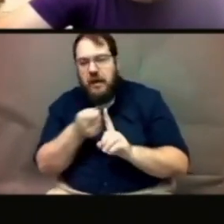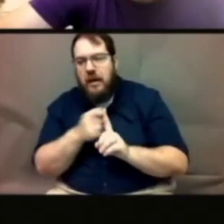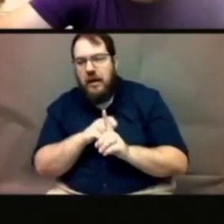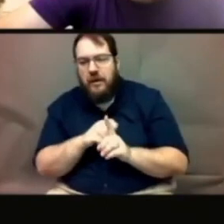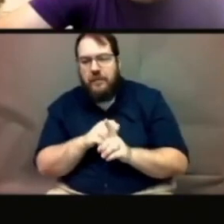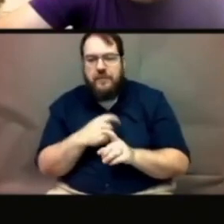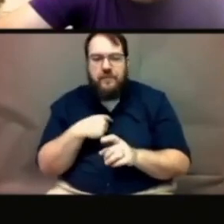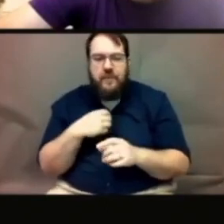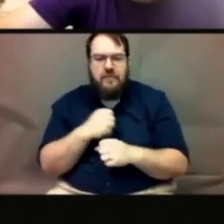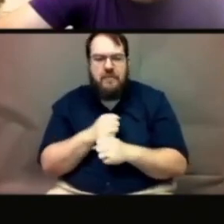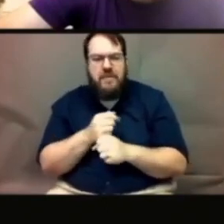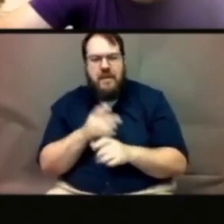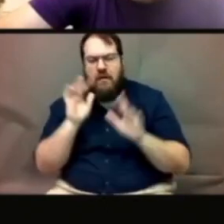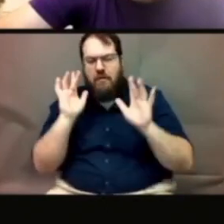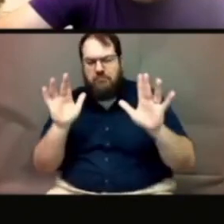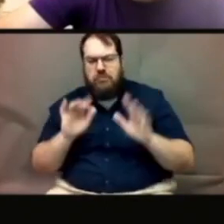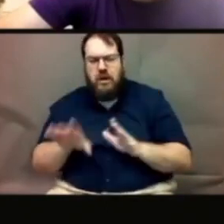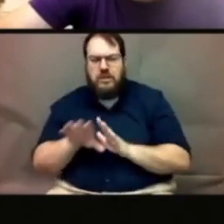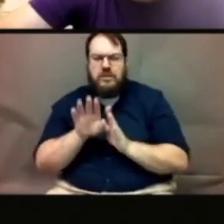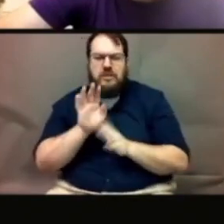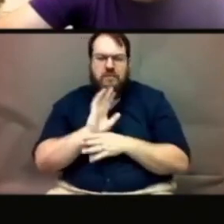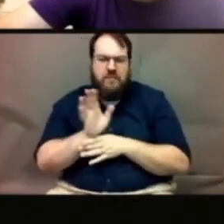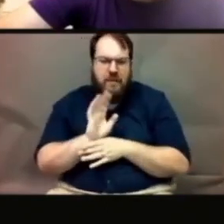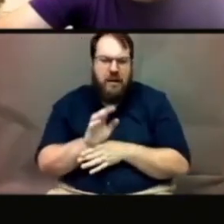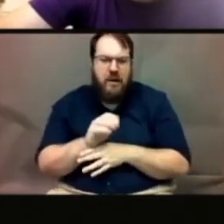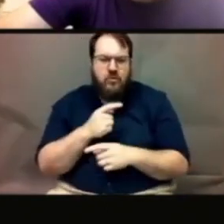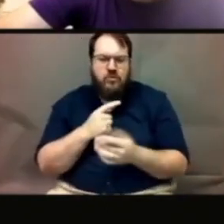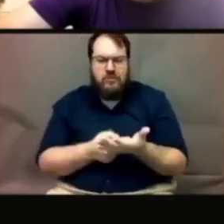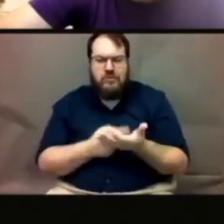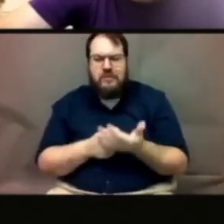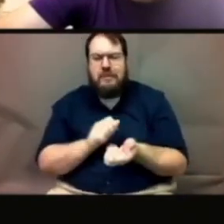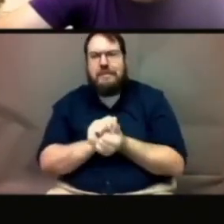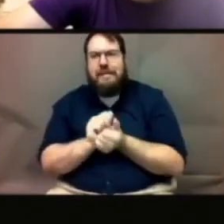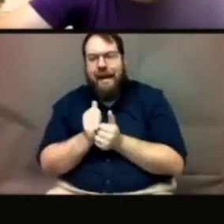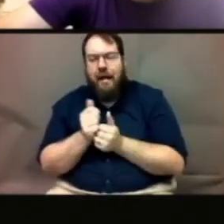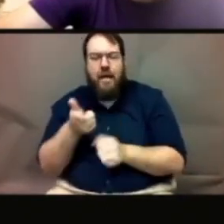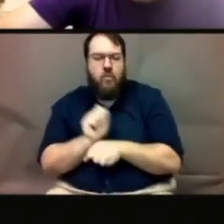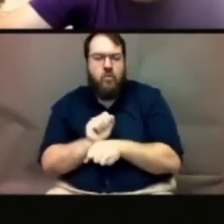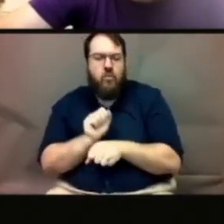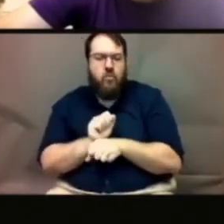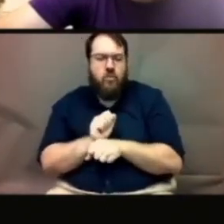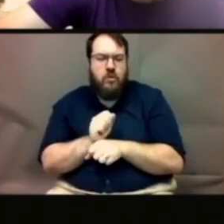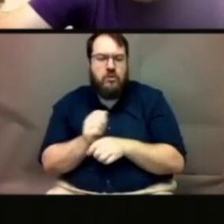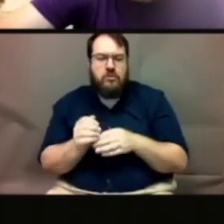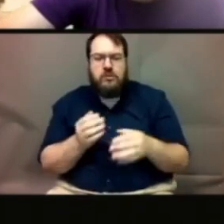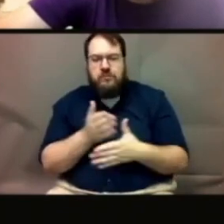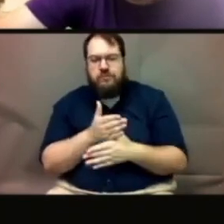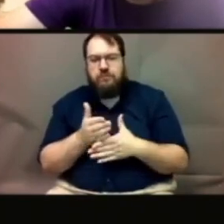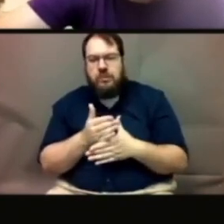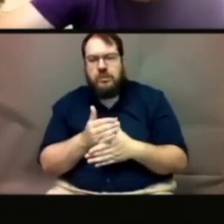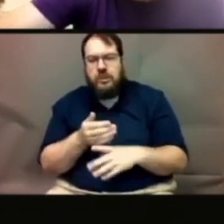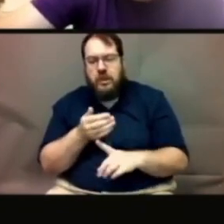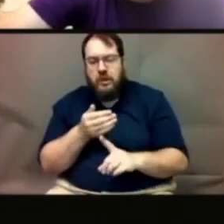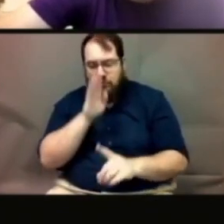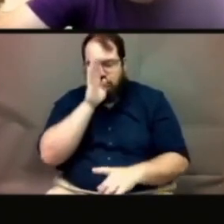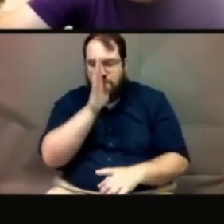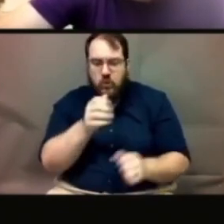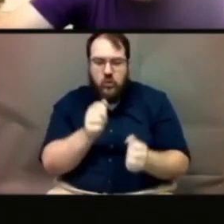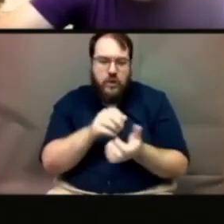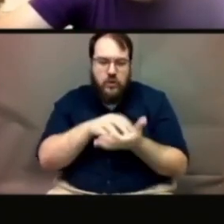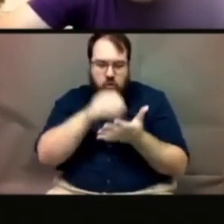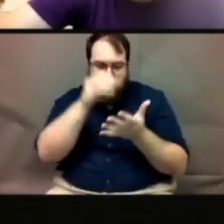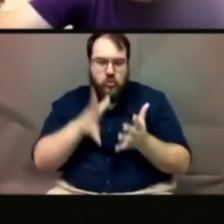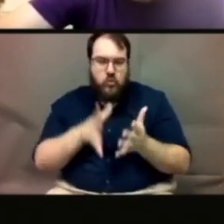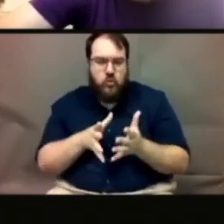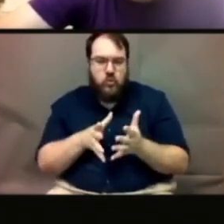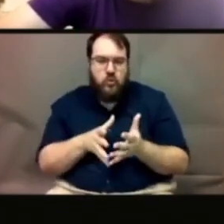this wonderful video to talk about how Makey Makey works. This is all great stuff to share directly with your students. And then after that, I put the